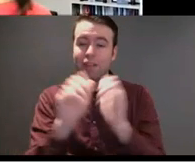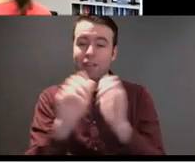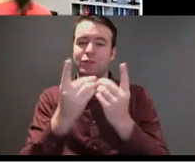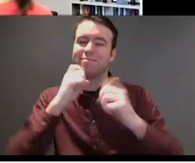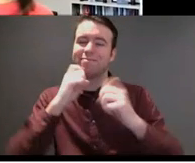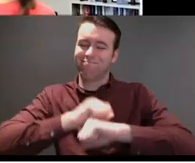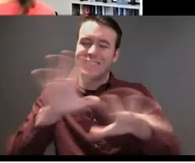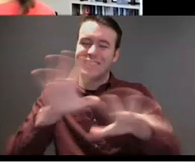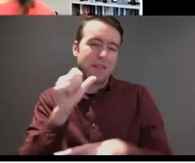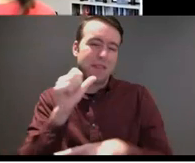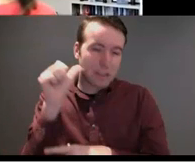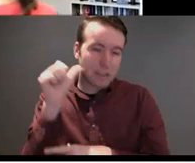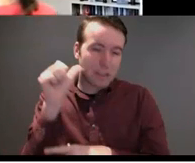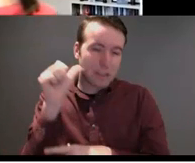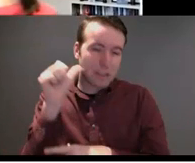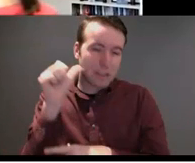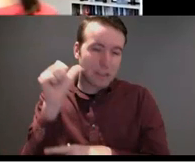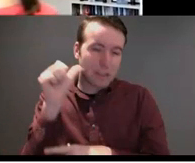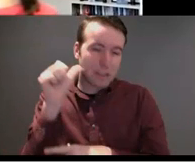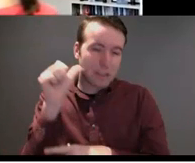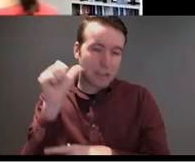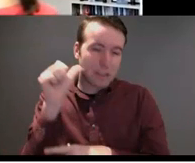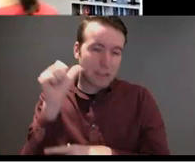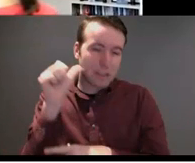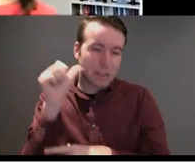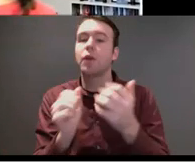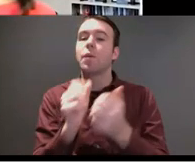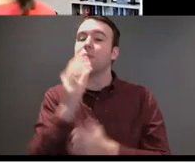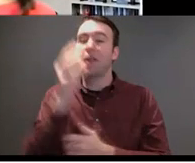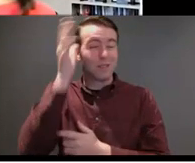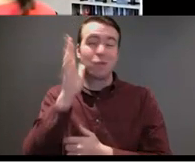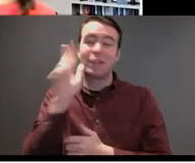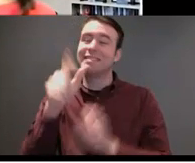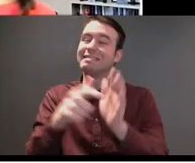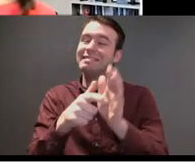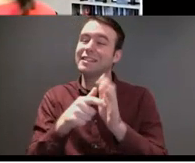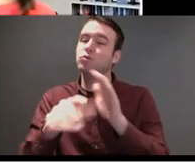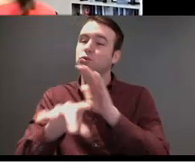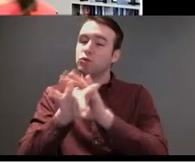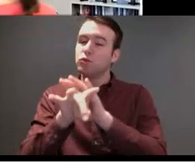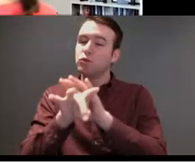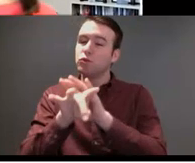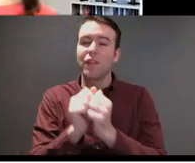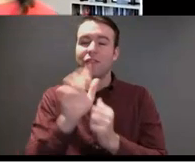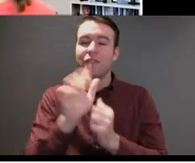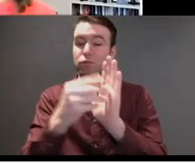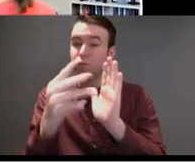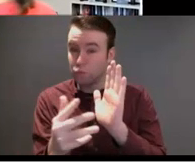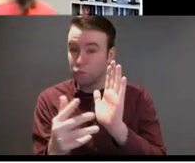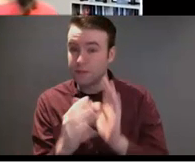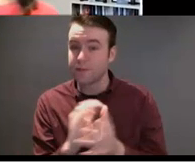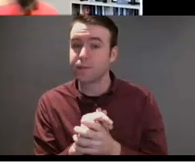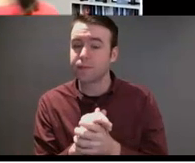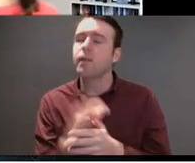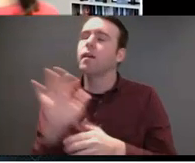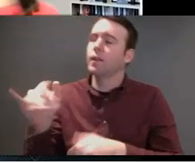out yesterday regarding the learning option parents will need to choose from for their students.